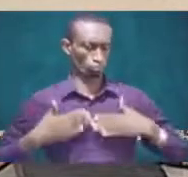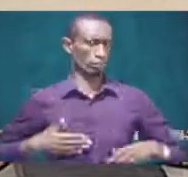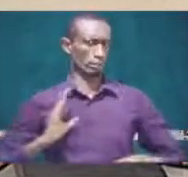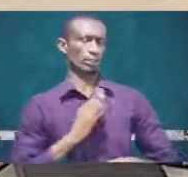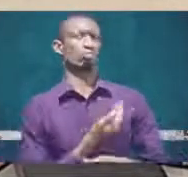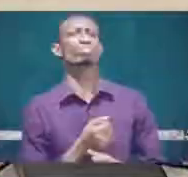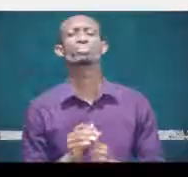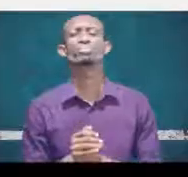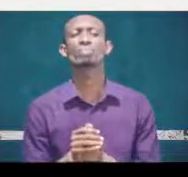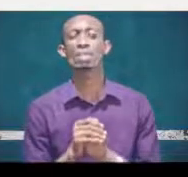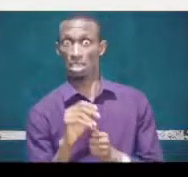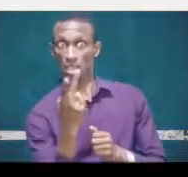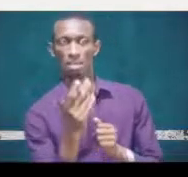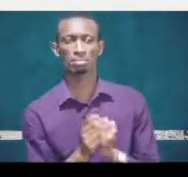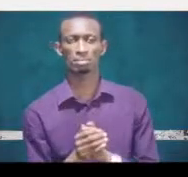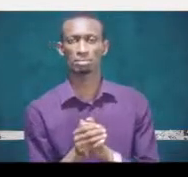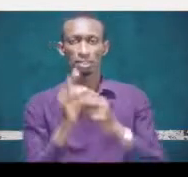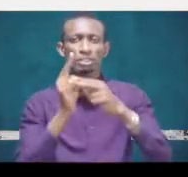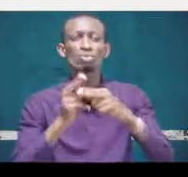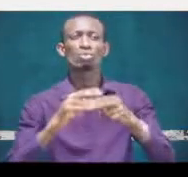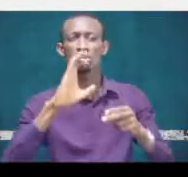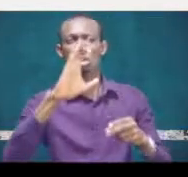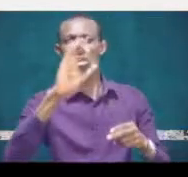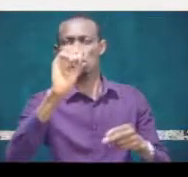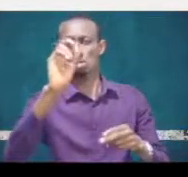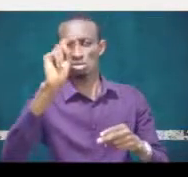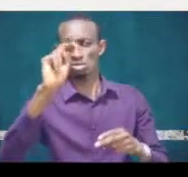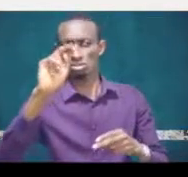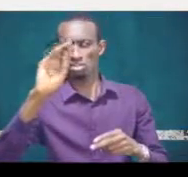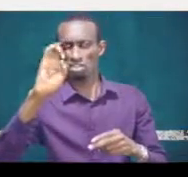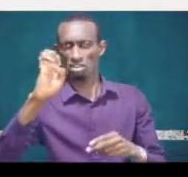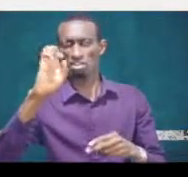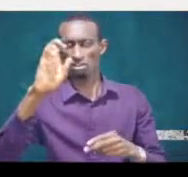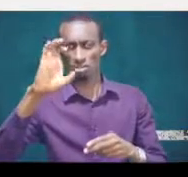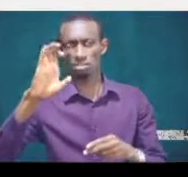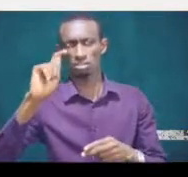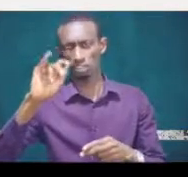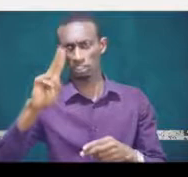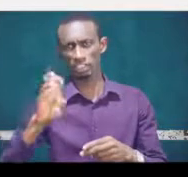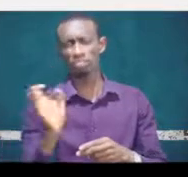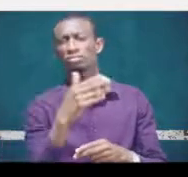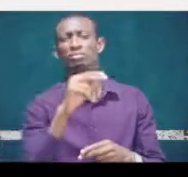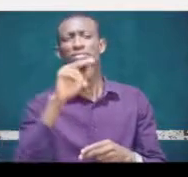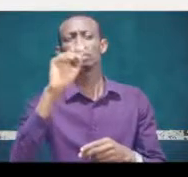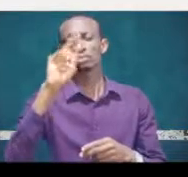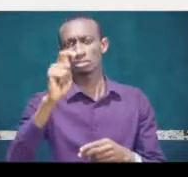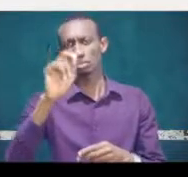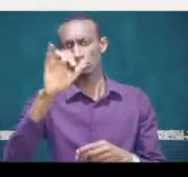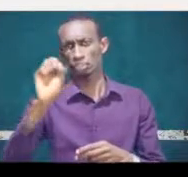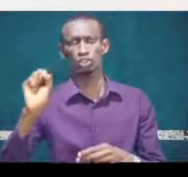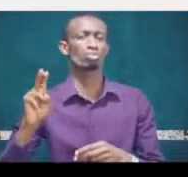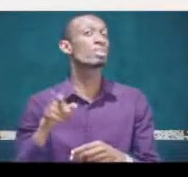connective tissues. These connective tissues link organs or other tissues together, and they